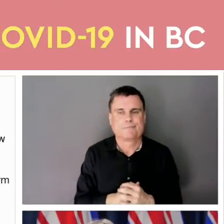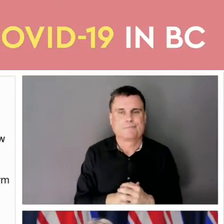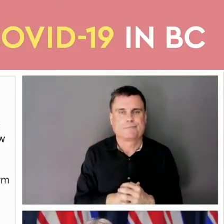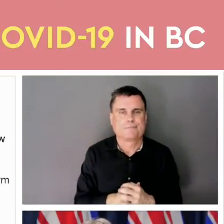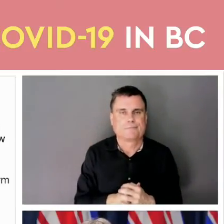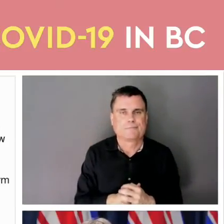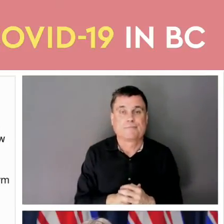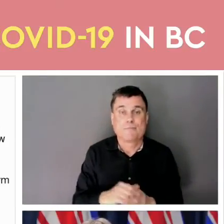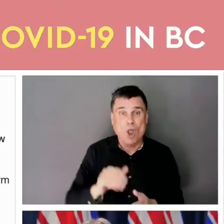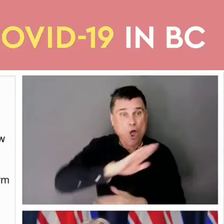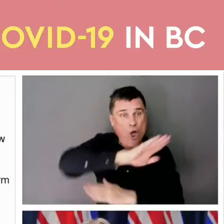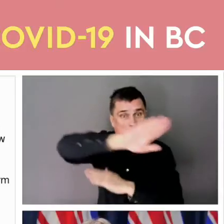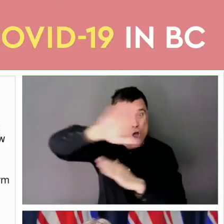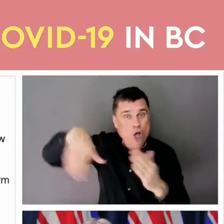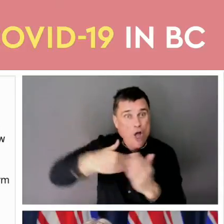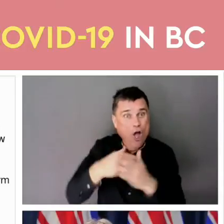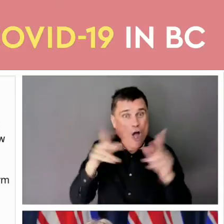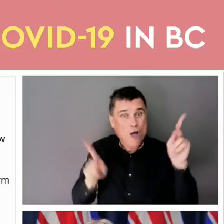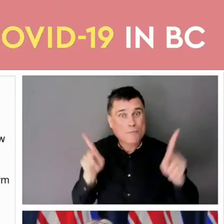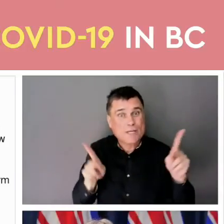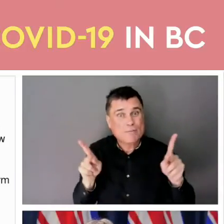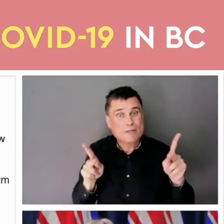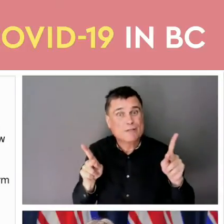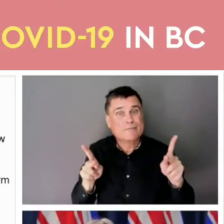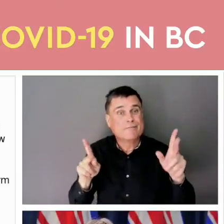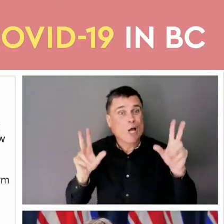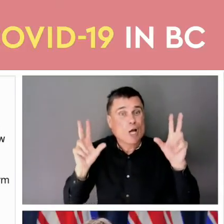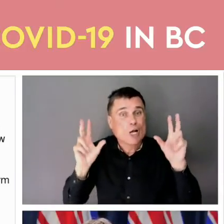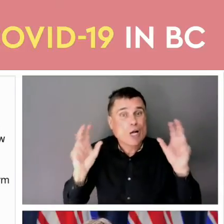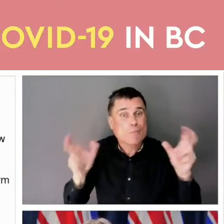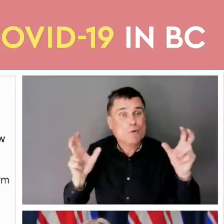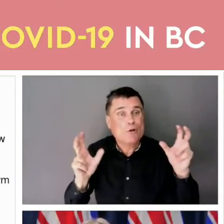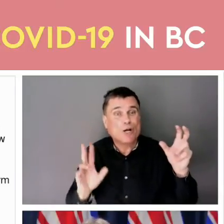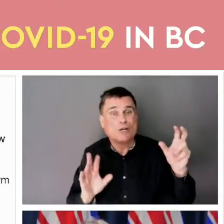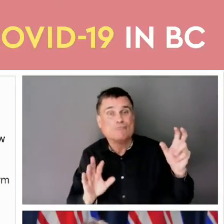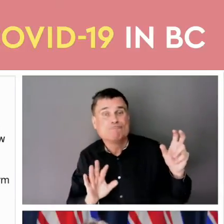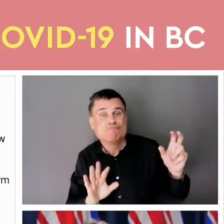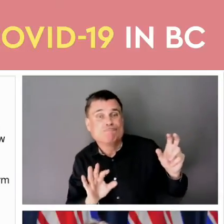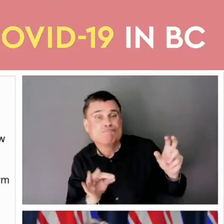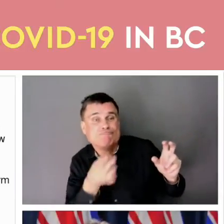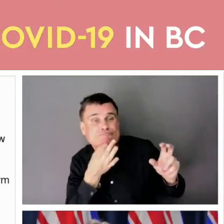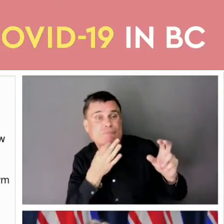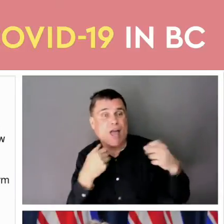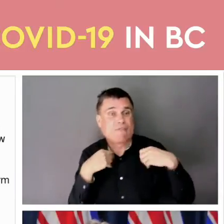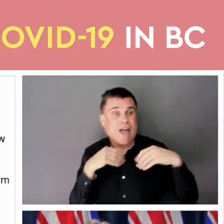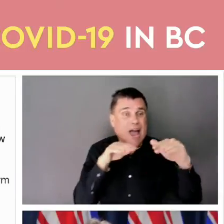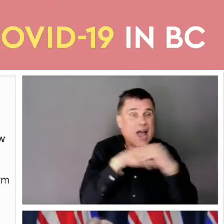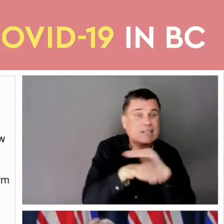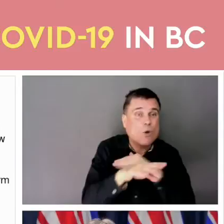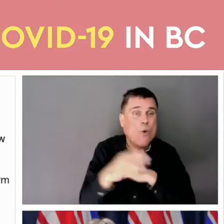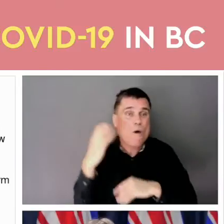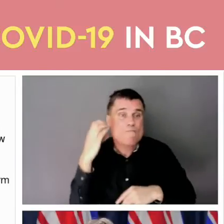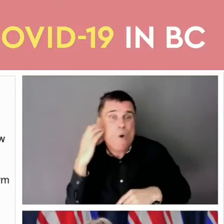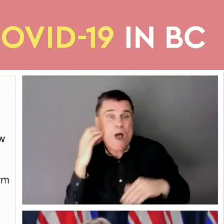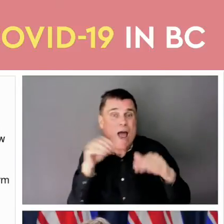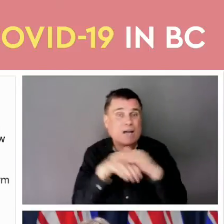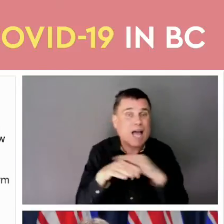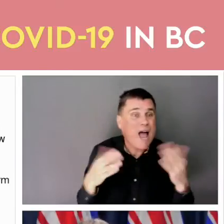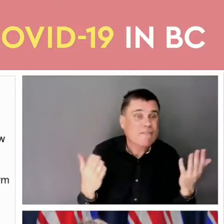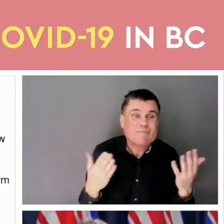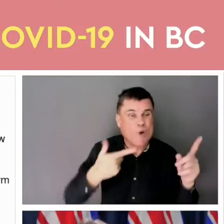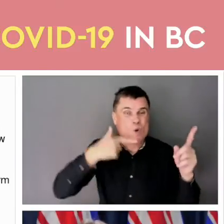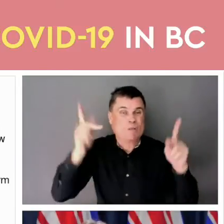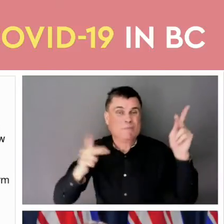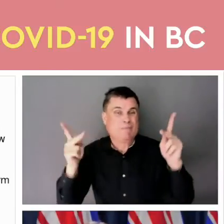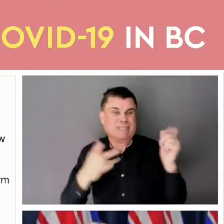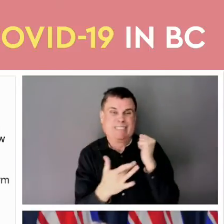very active, techno-savvy seniors, but there are still some people who are not comfortable with using an online registration, and there will be a